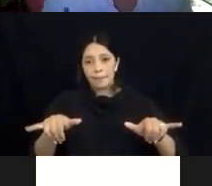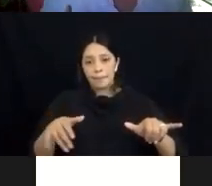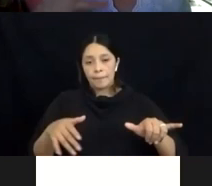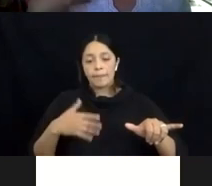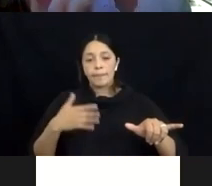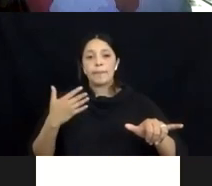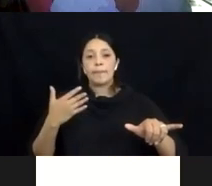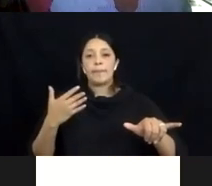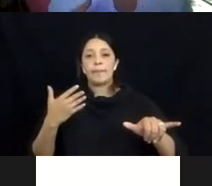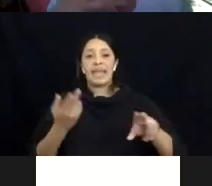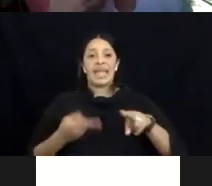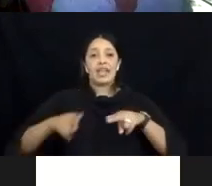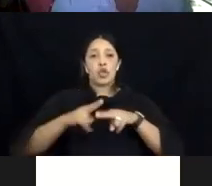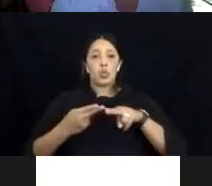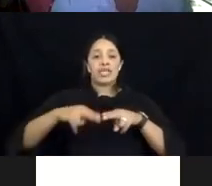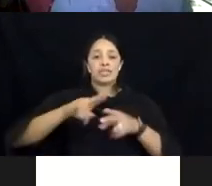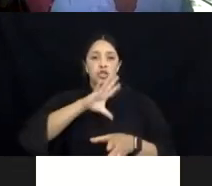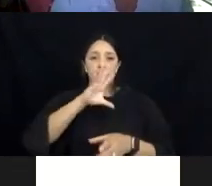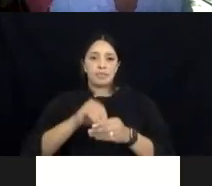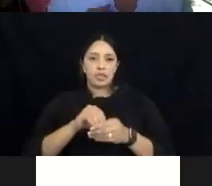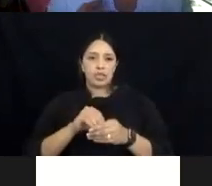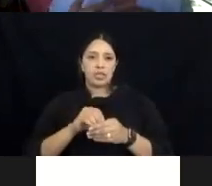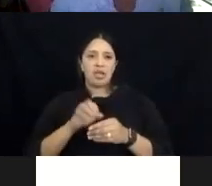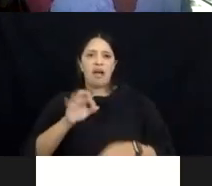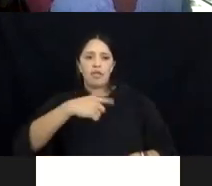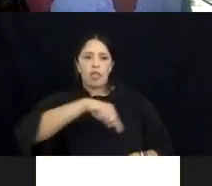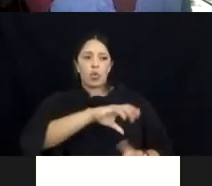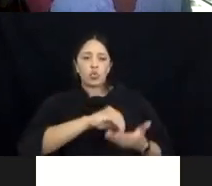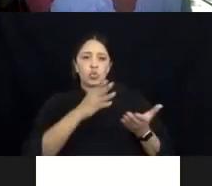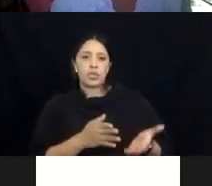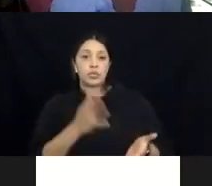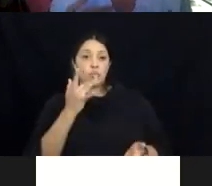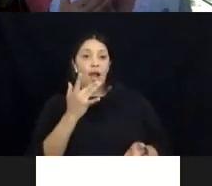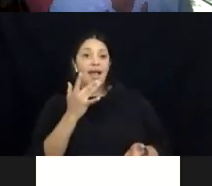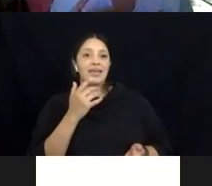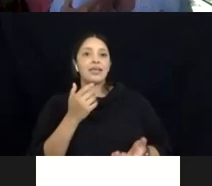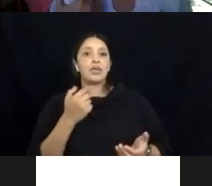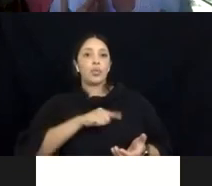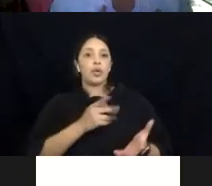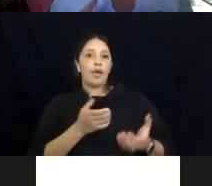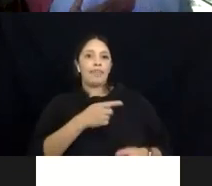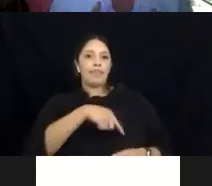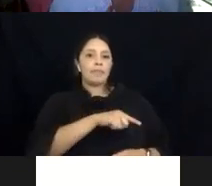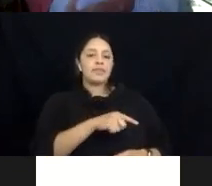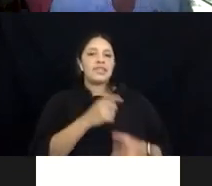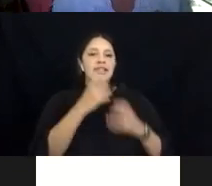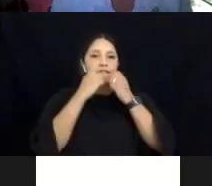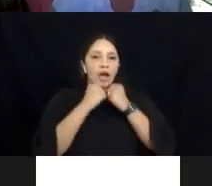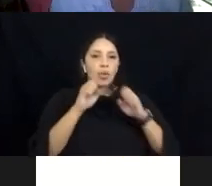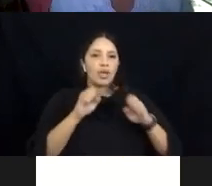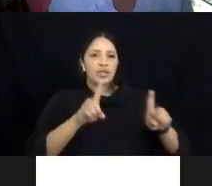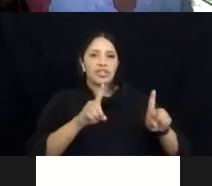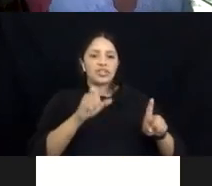increase the participation of those students so that they value education. So it's not just, you know, going through the